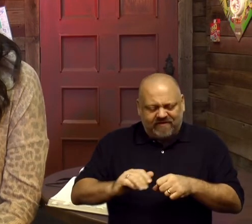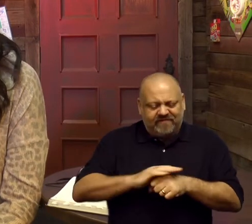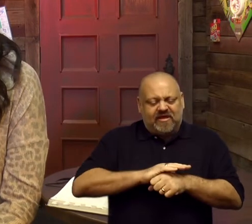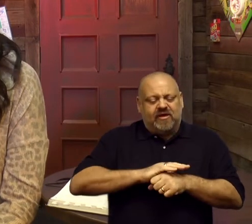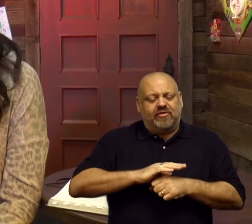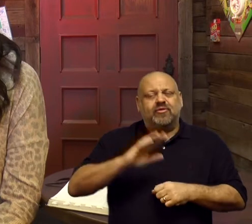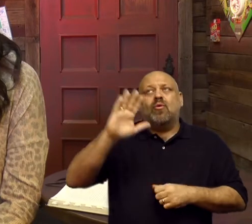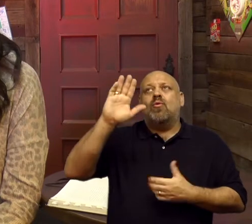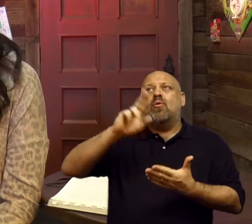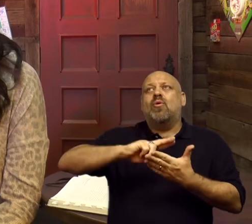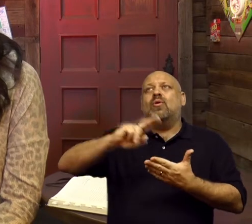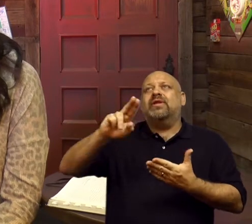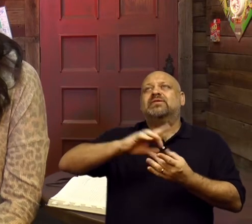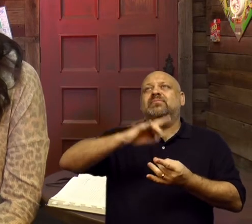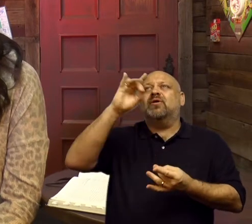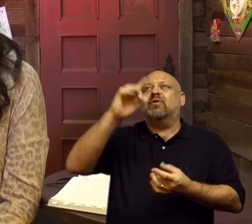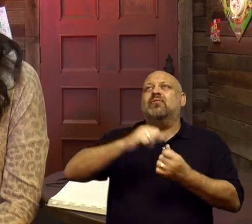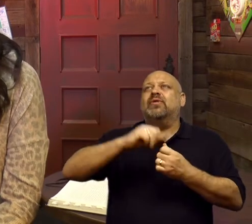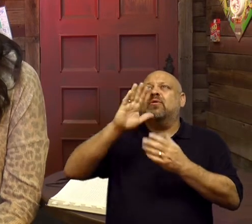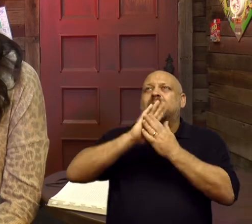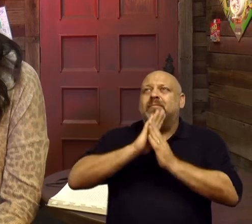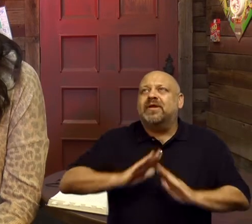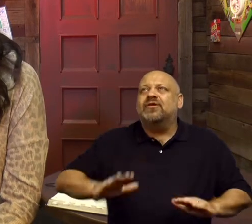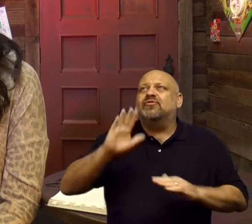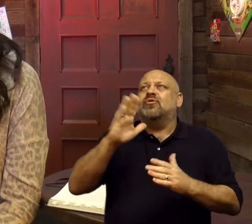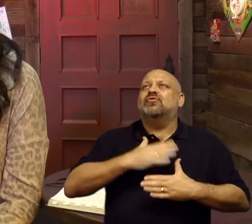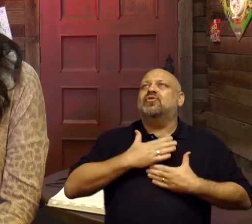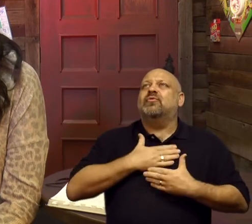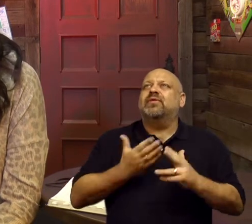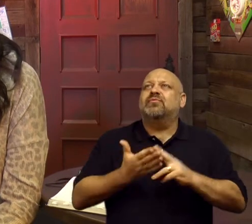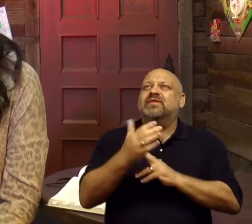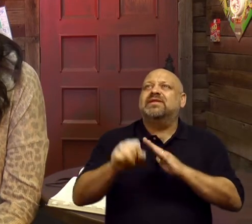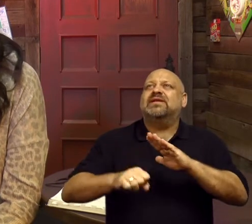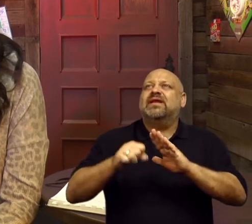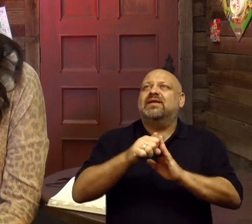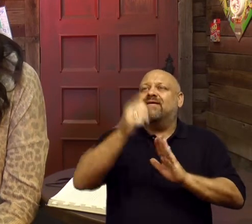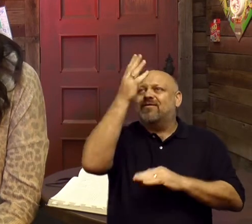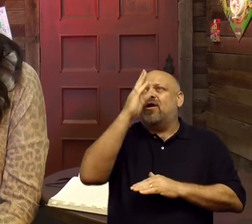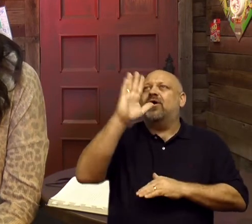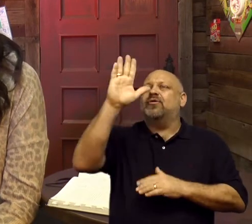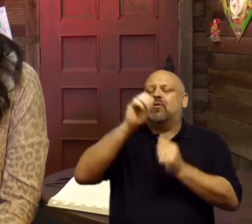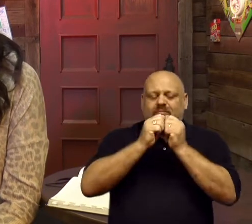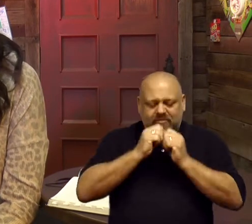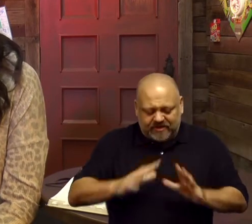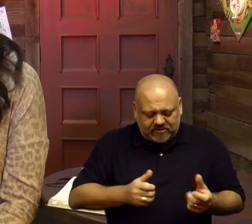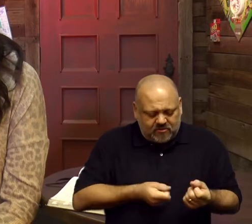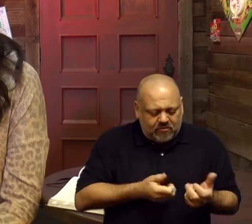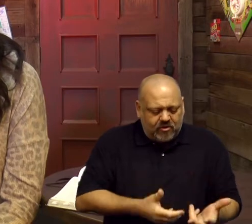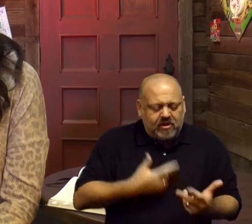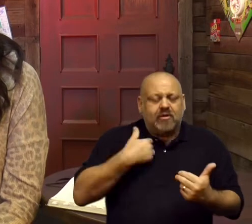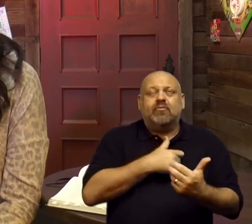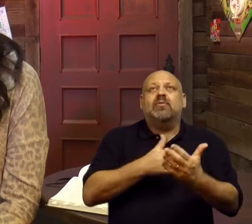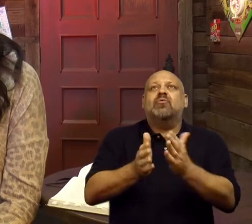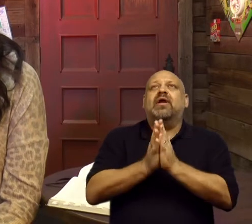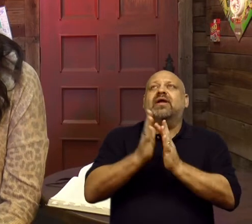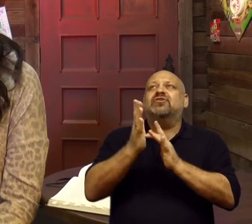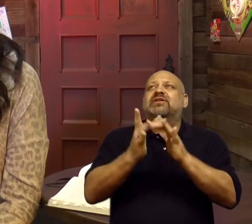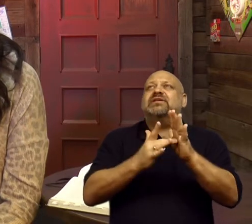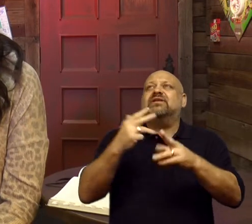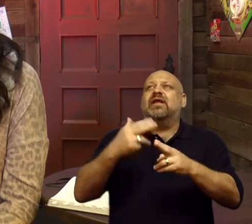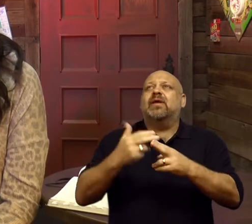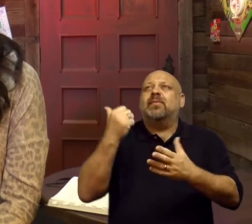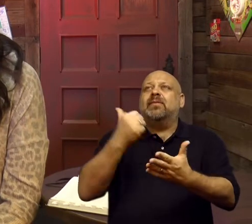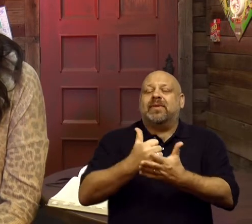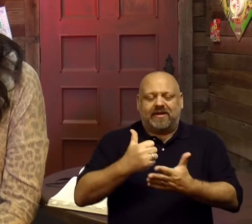and continue to fill them with your Holy Spirit, with your peace, with your joy through this season. God, pour out